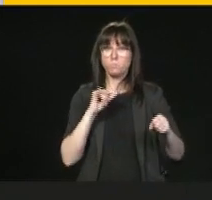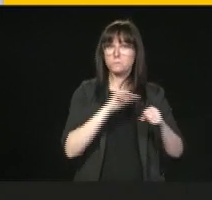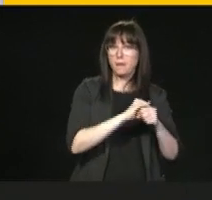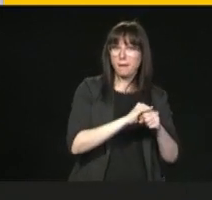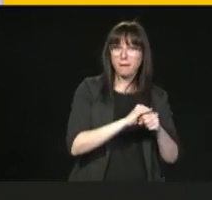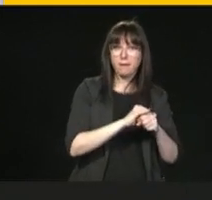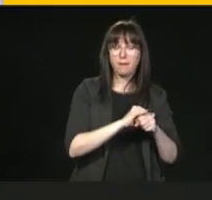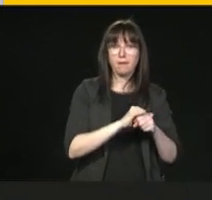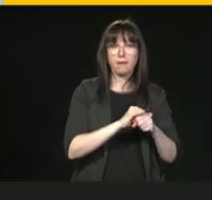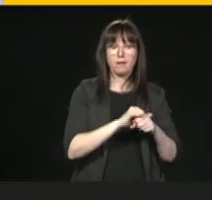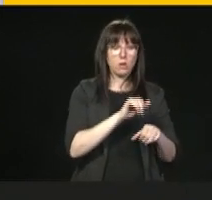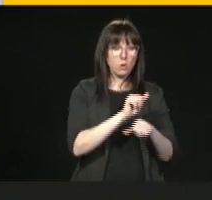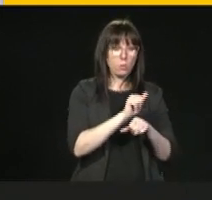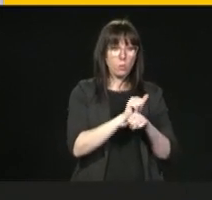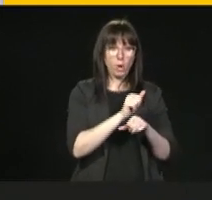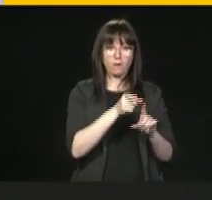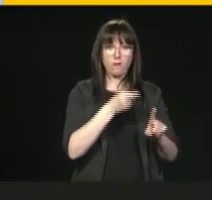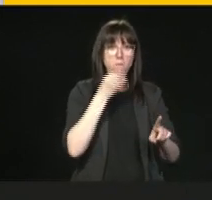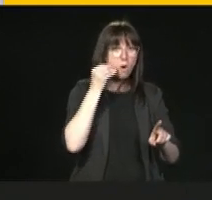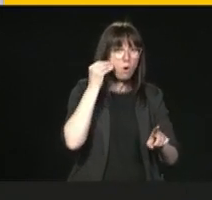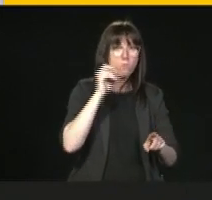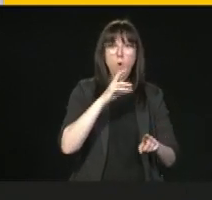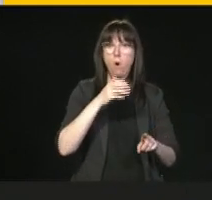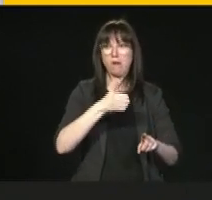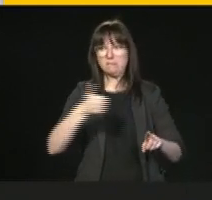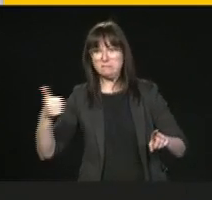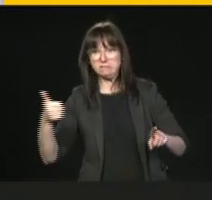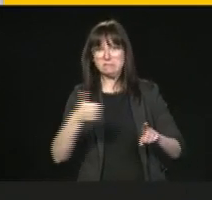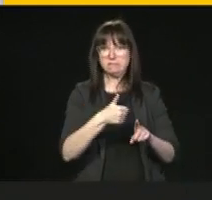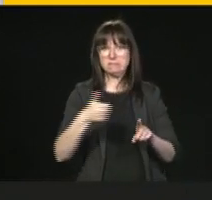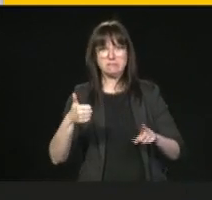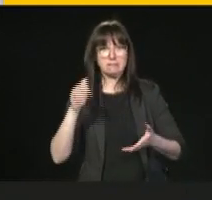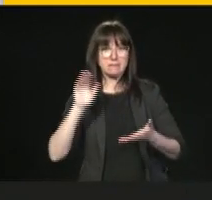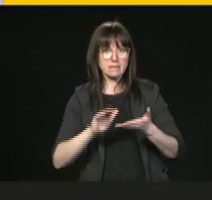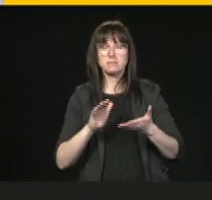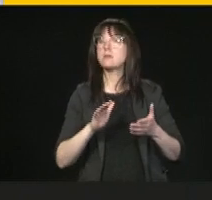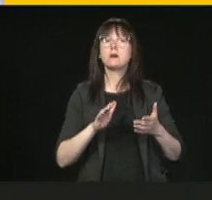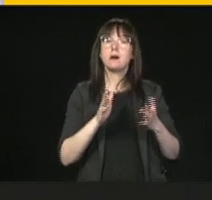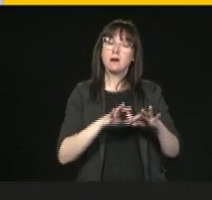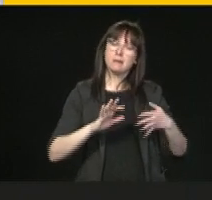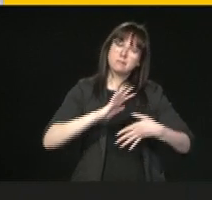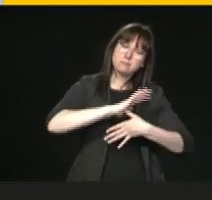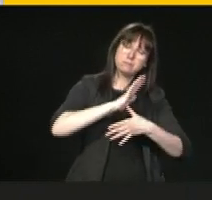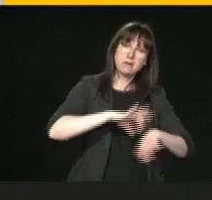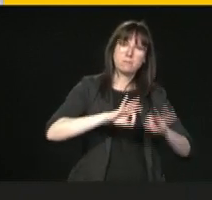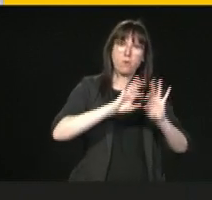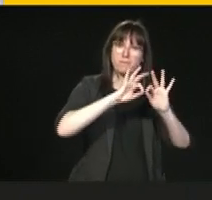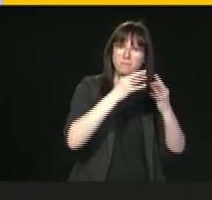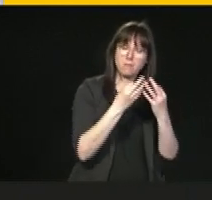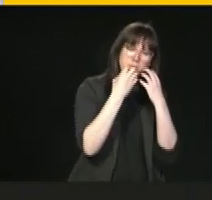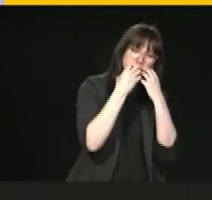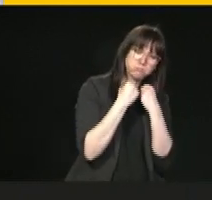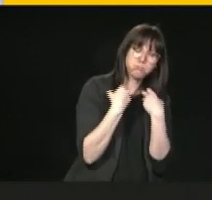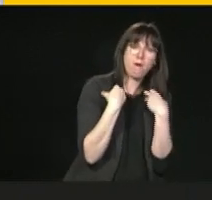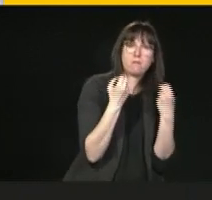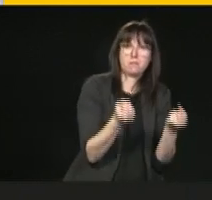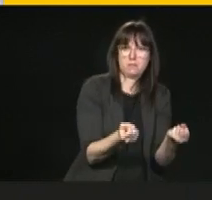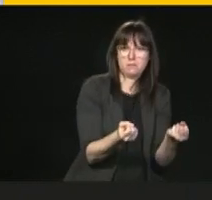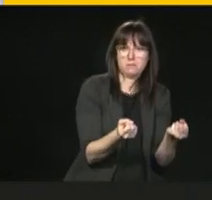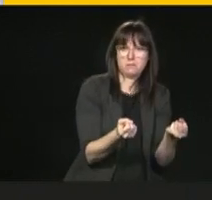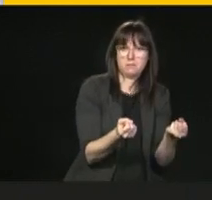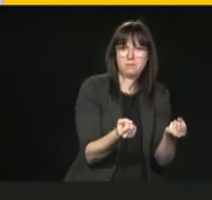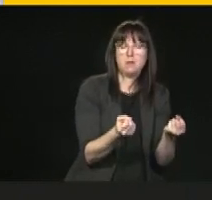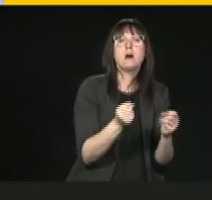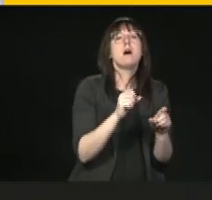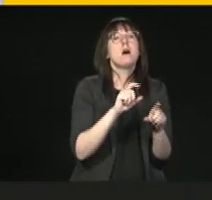and work from home or don't go to work as much as possible, focusing on keeping their families safe. But if we can